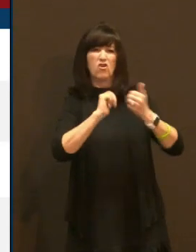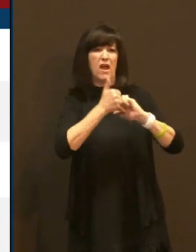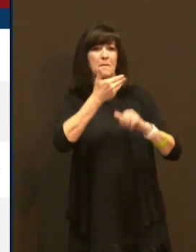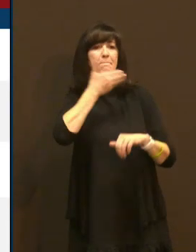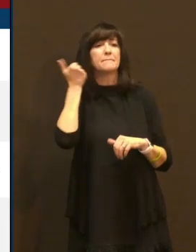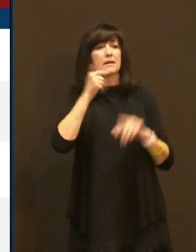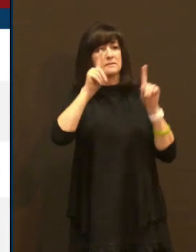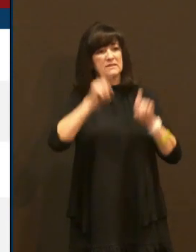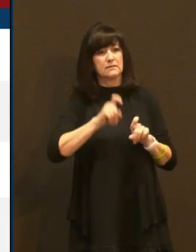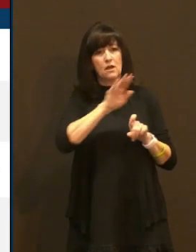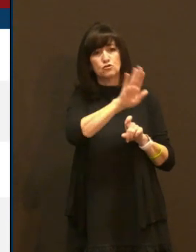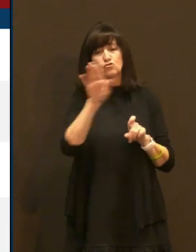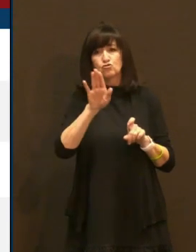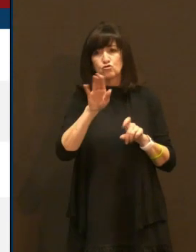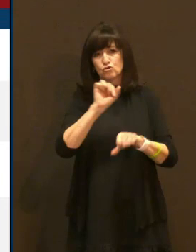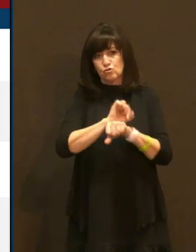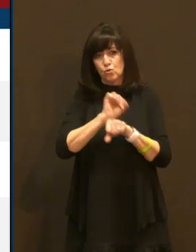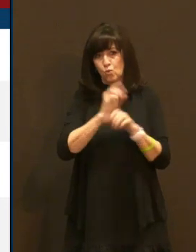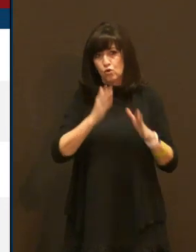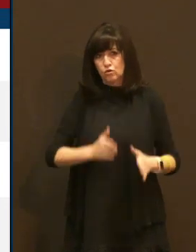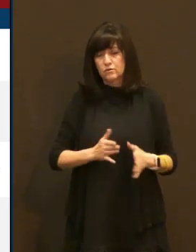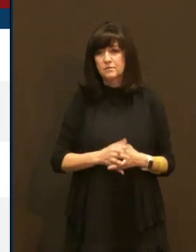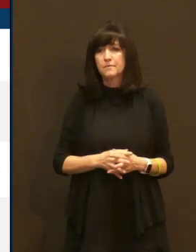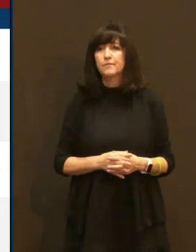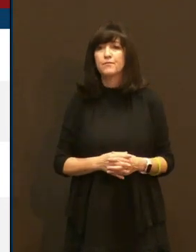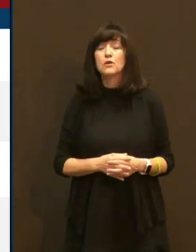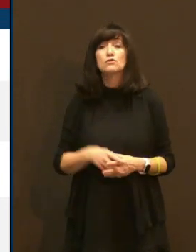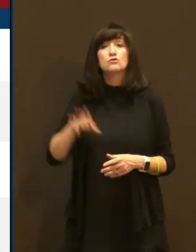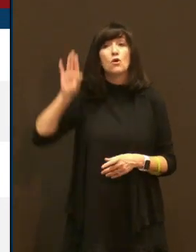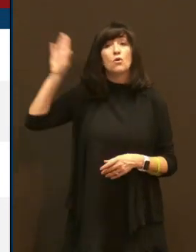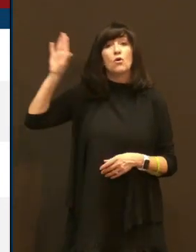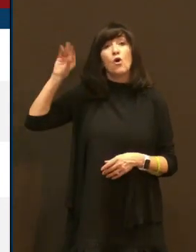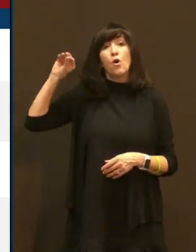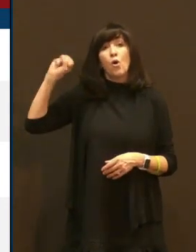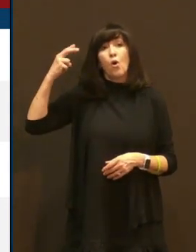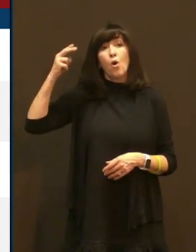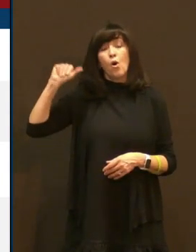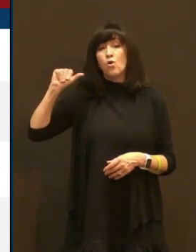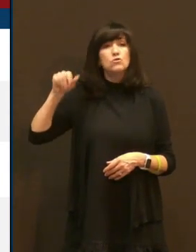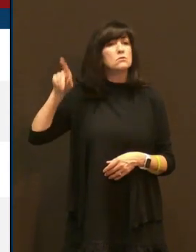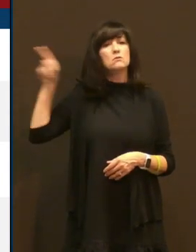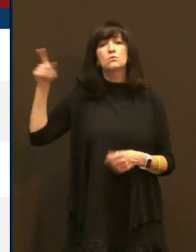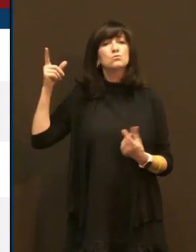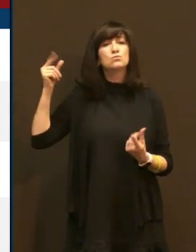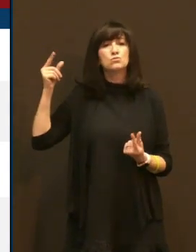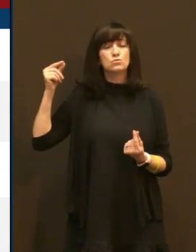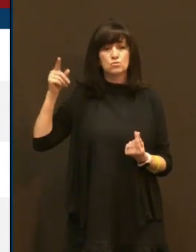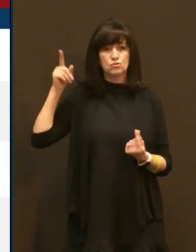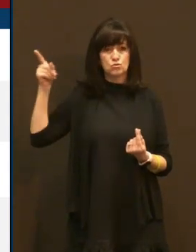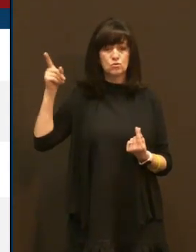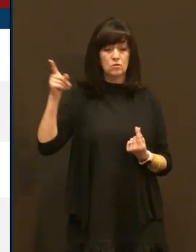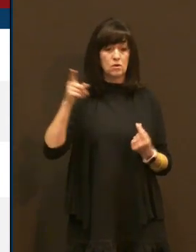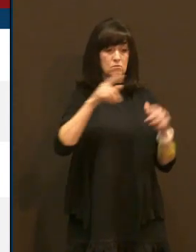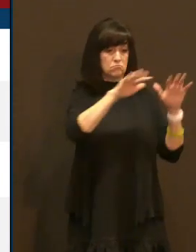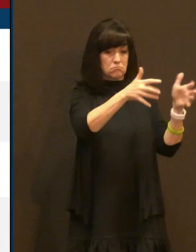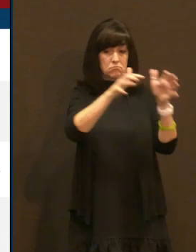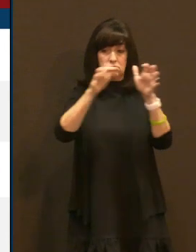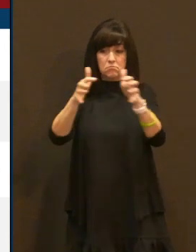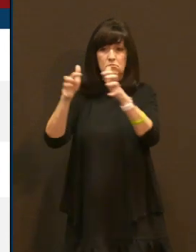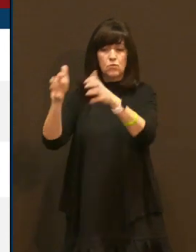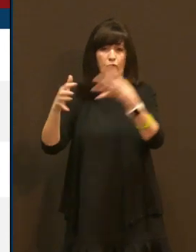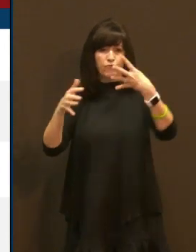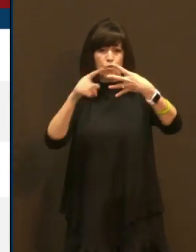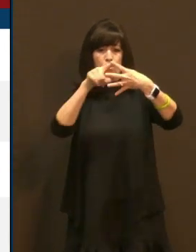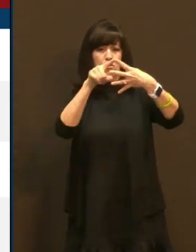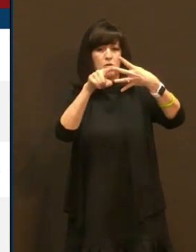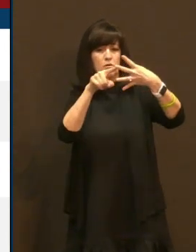So one thing that OSHA did was they categorized employee risk into 4 different categories: